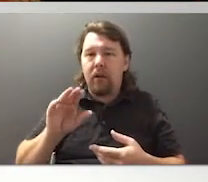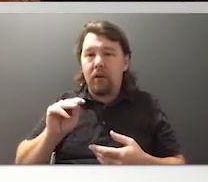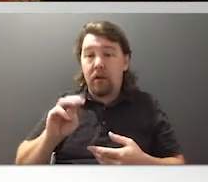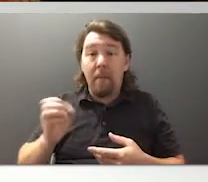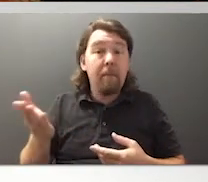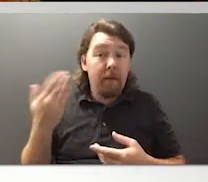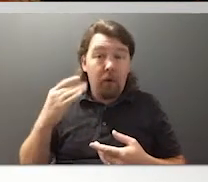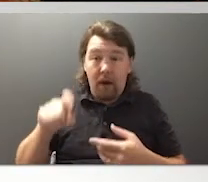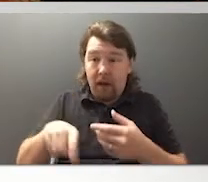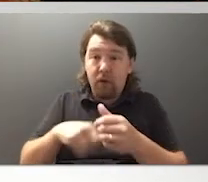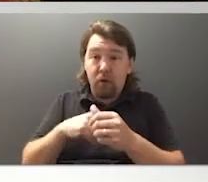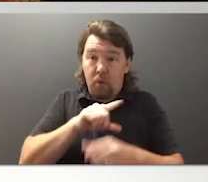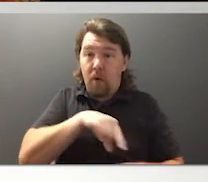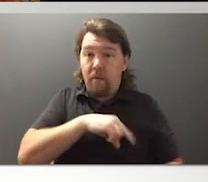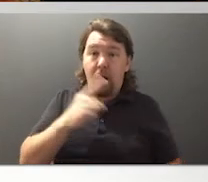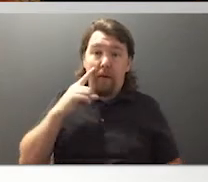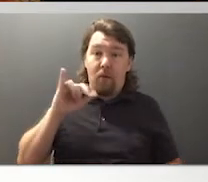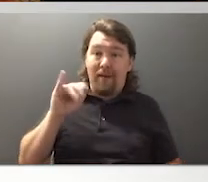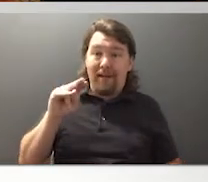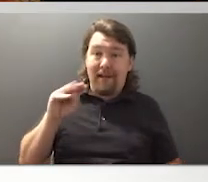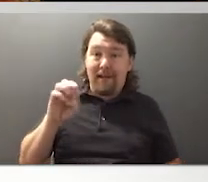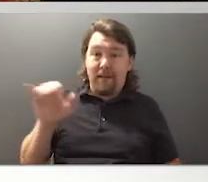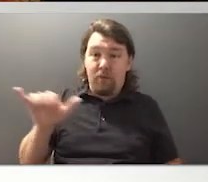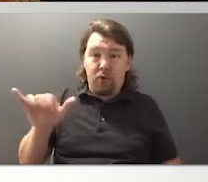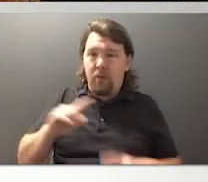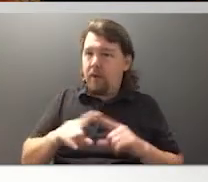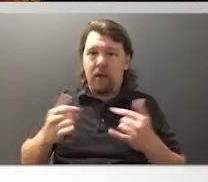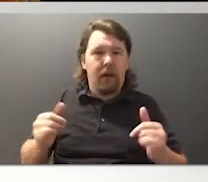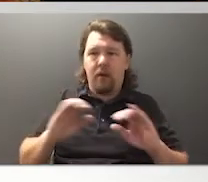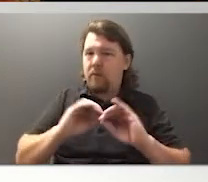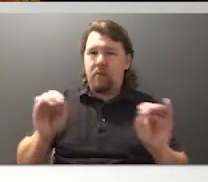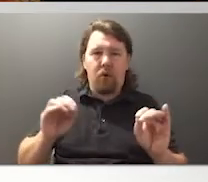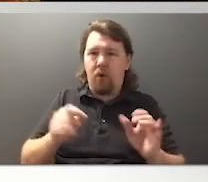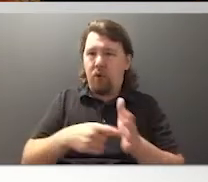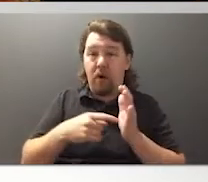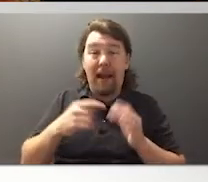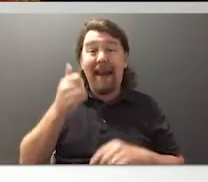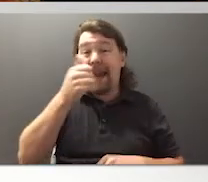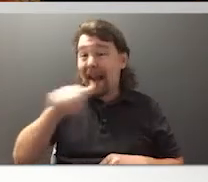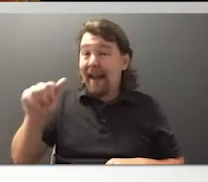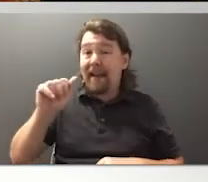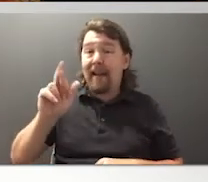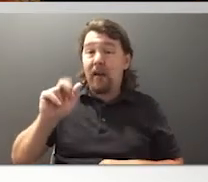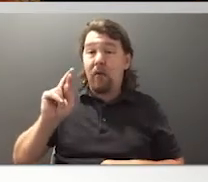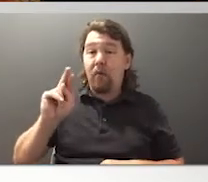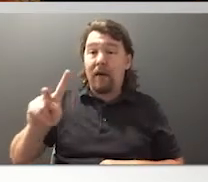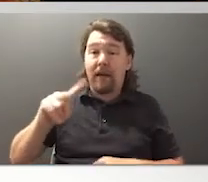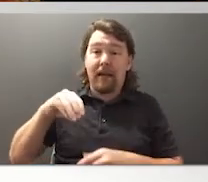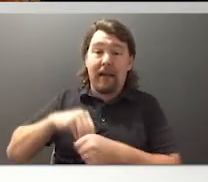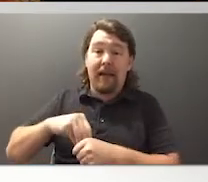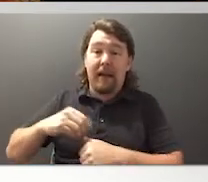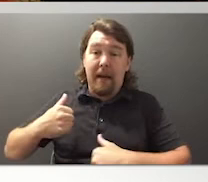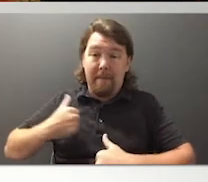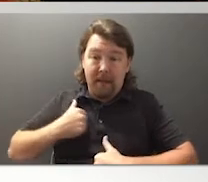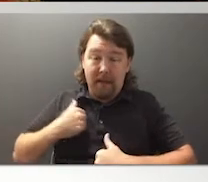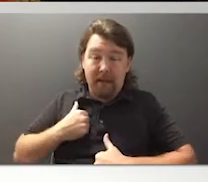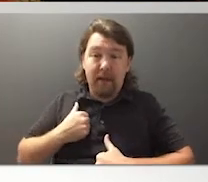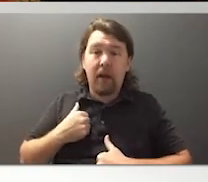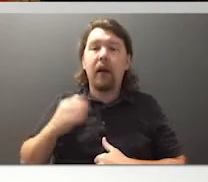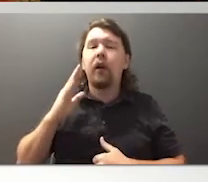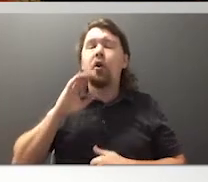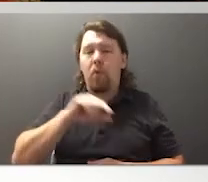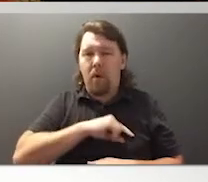for the income as well. Now, any rank or income in the military will qualify you for the income-based